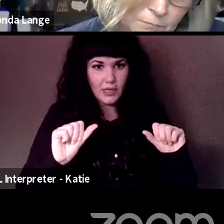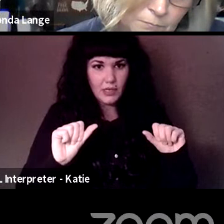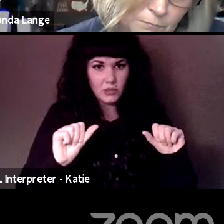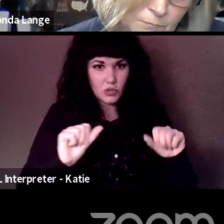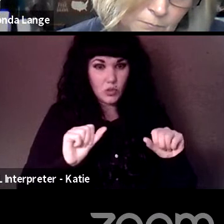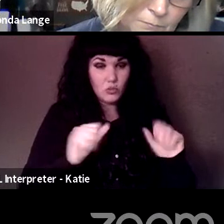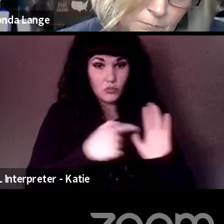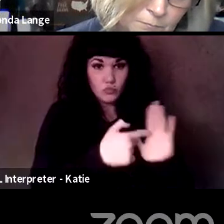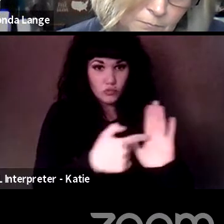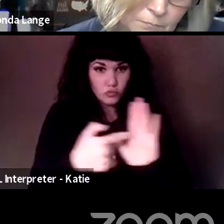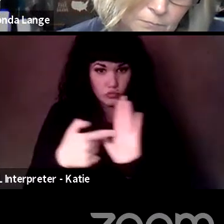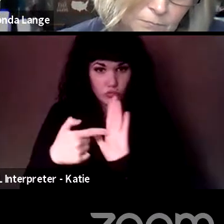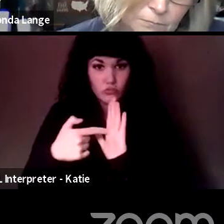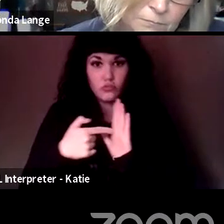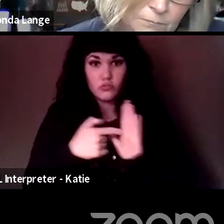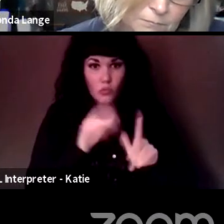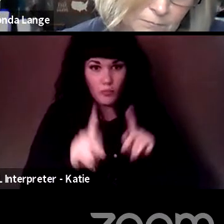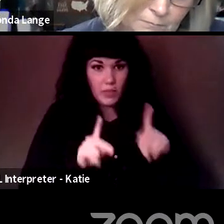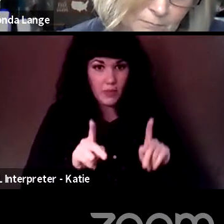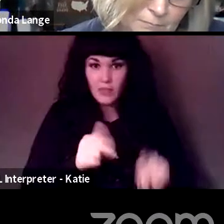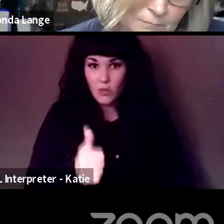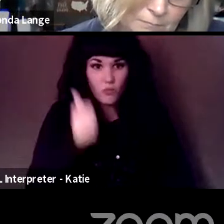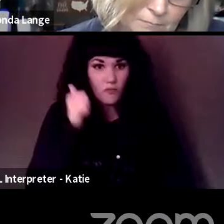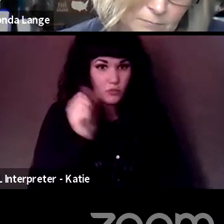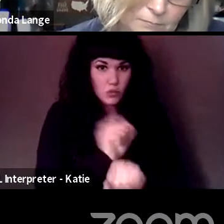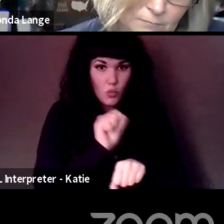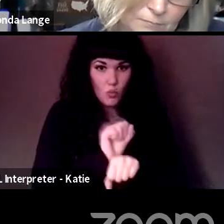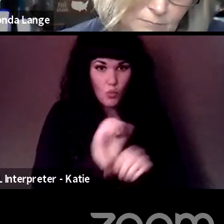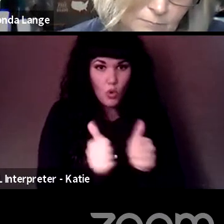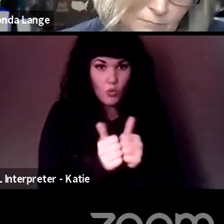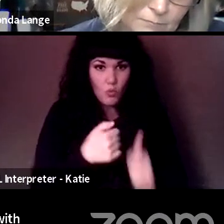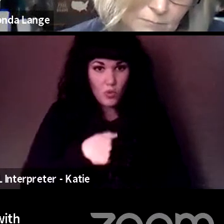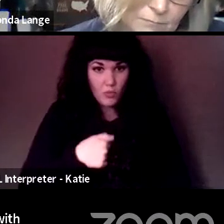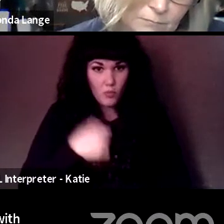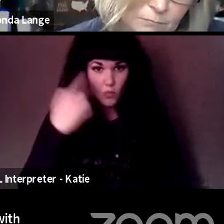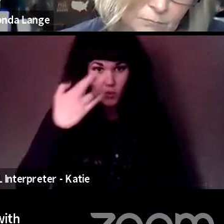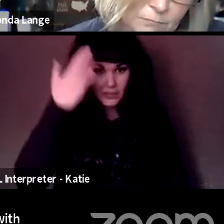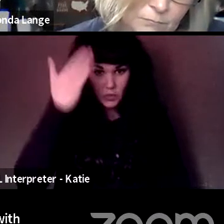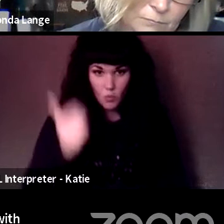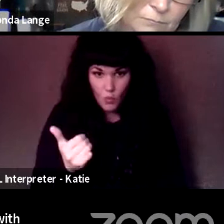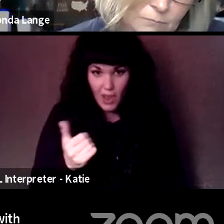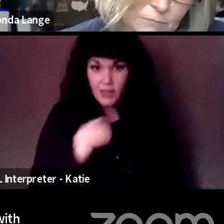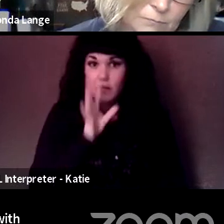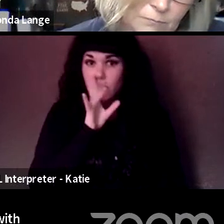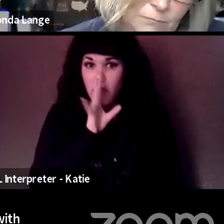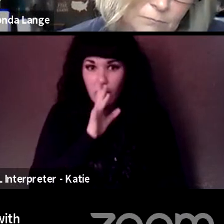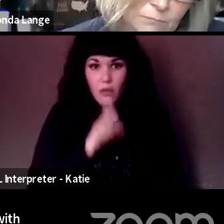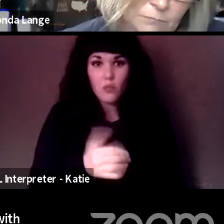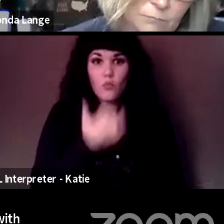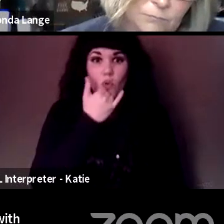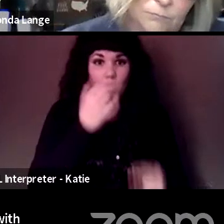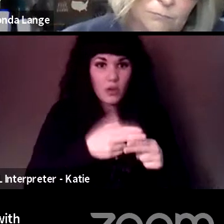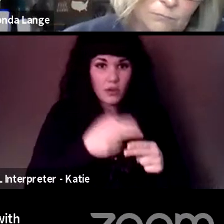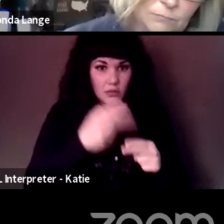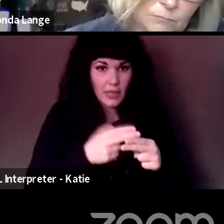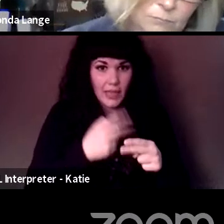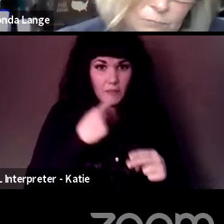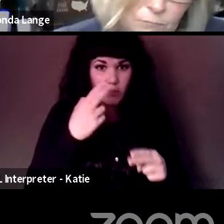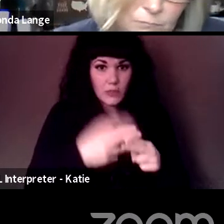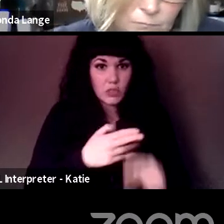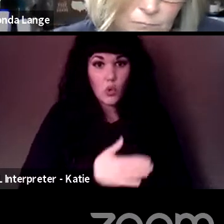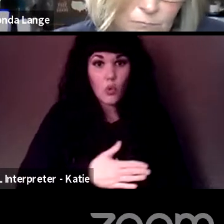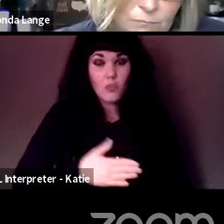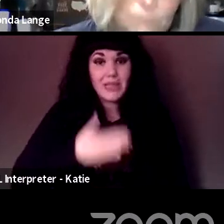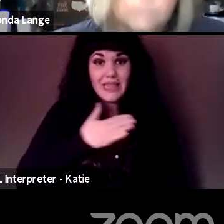and that's why you mispronounce people's names all the time. I've seen this at our county commission in Marquette, and it happens all the time. So please properly pronounce